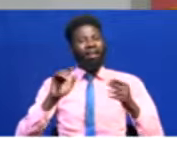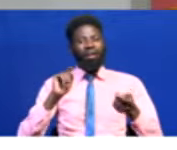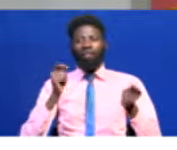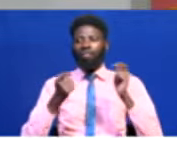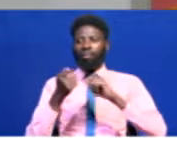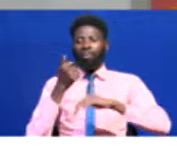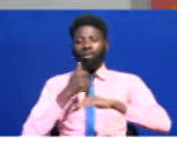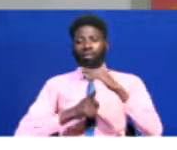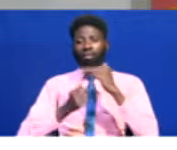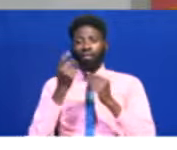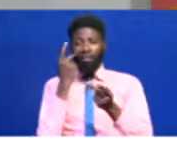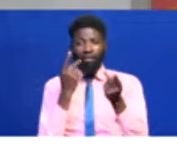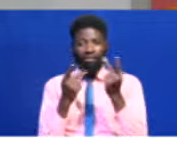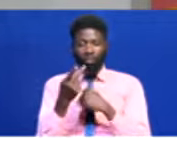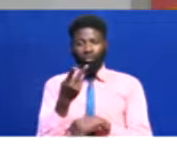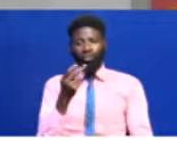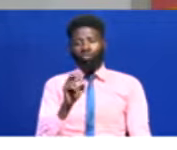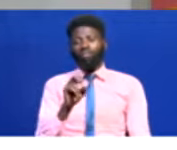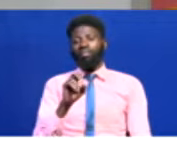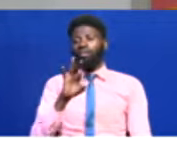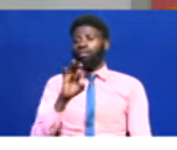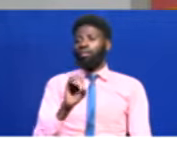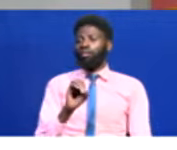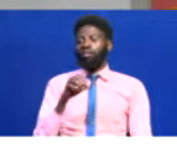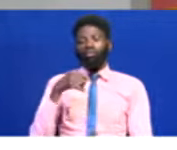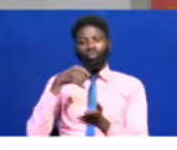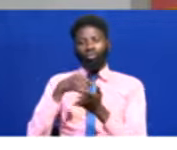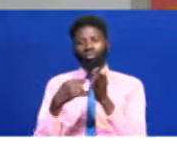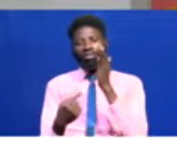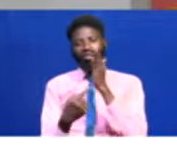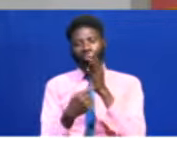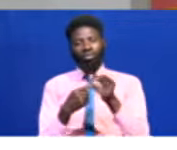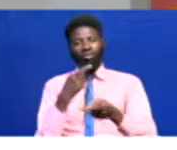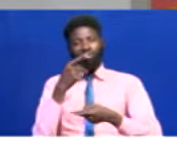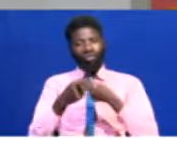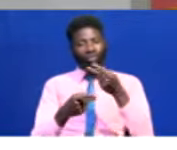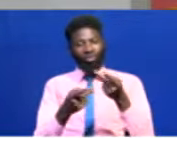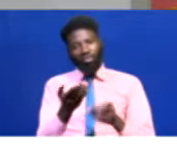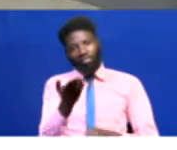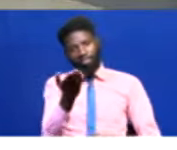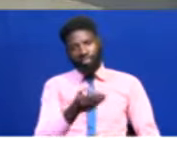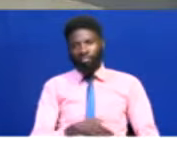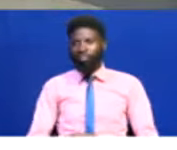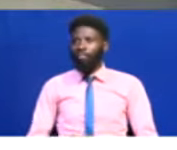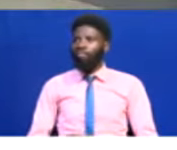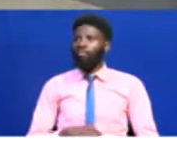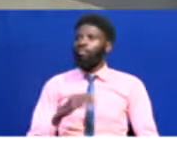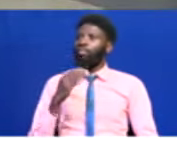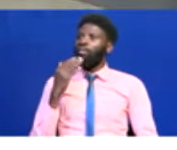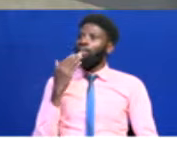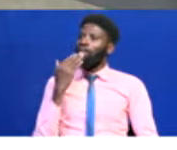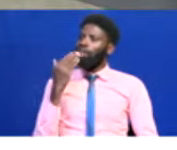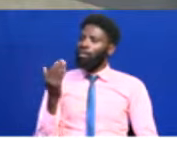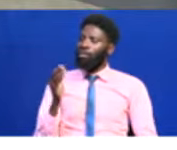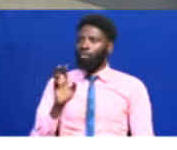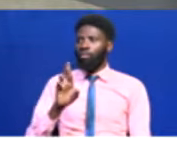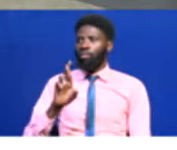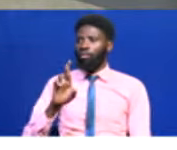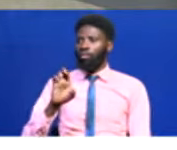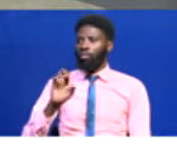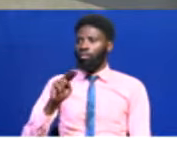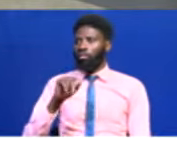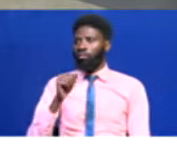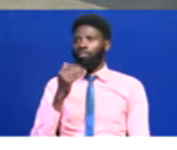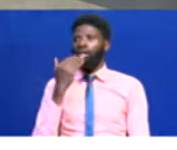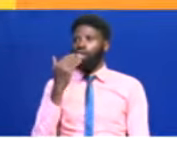under the Vision 2030 is concerned, including the digitization process? To you, sir. Thank you very much, Regina, first for the invites